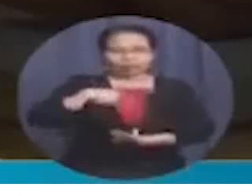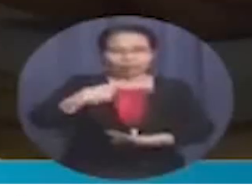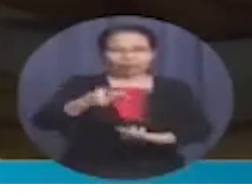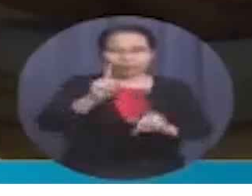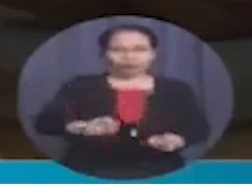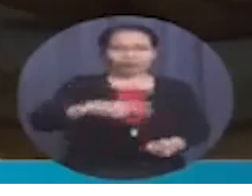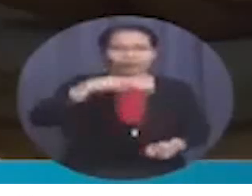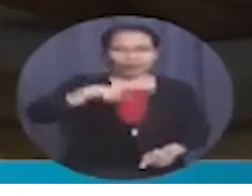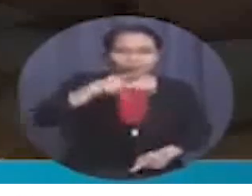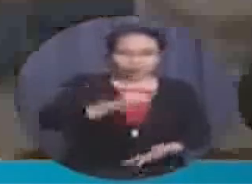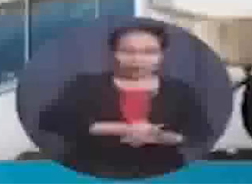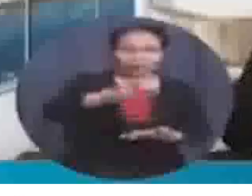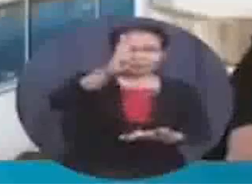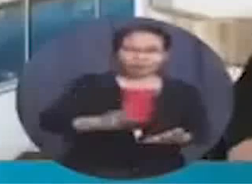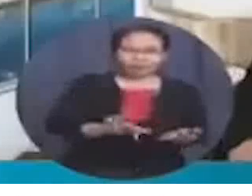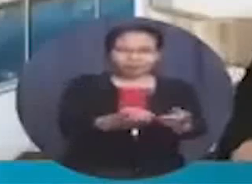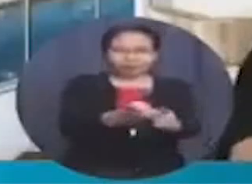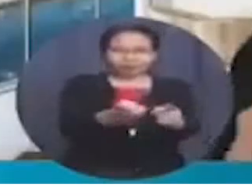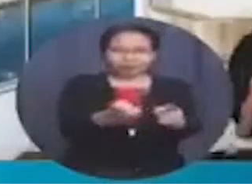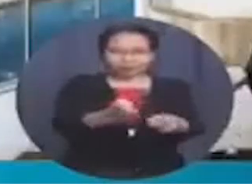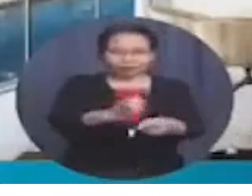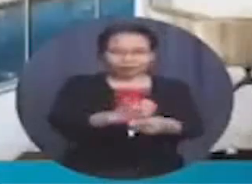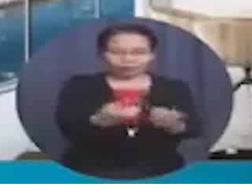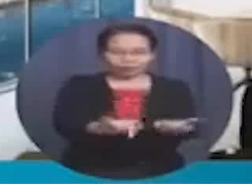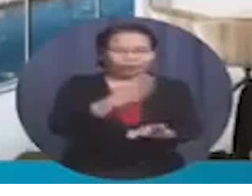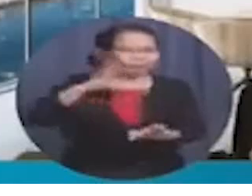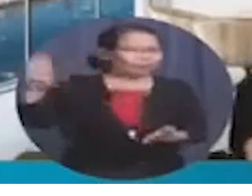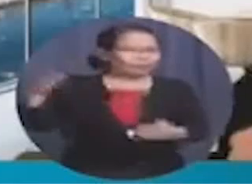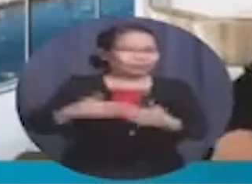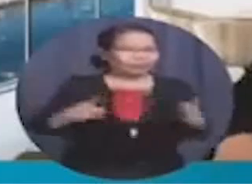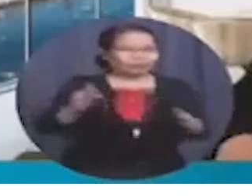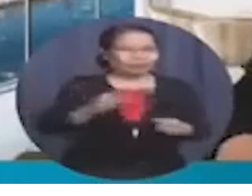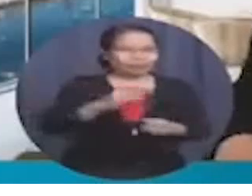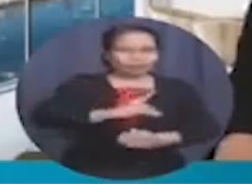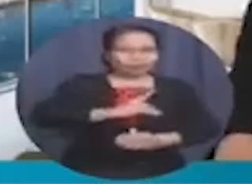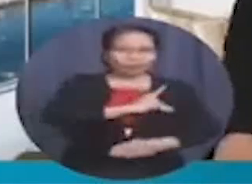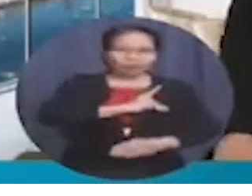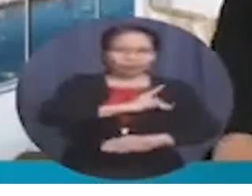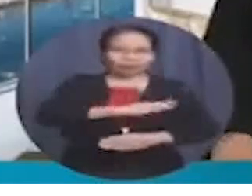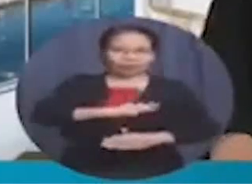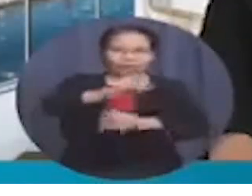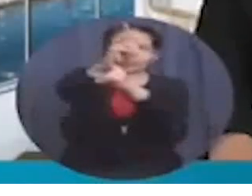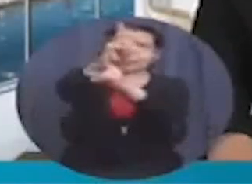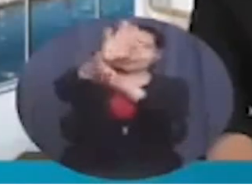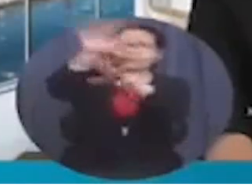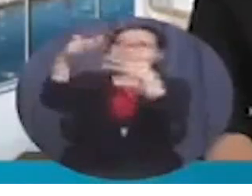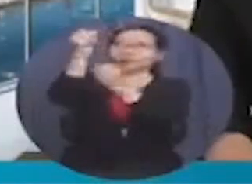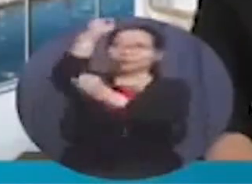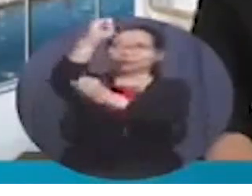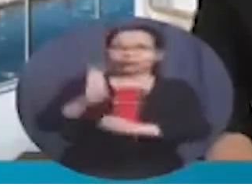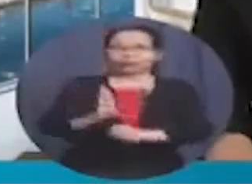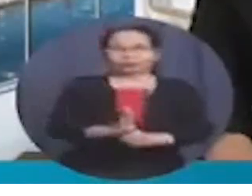You must not say that God is everywhere. It is blasphemy against the dignity and honor of the Almighty